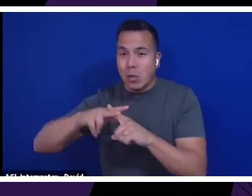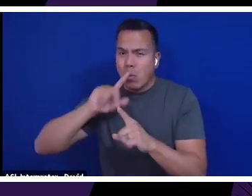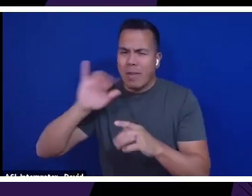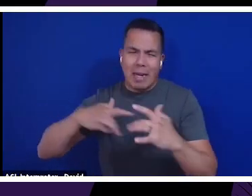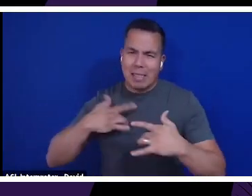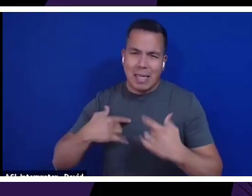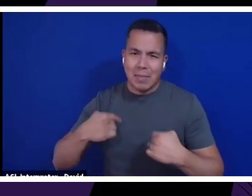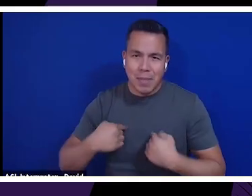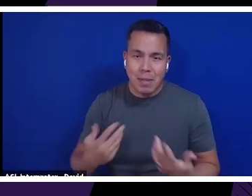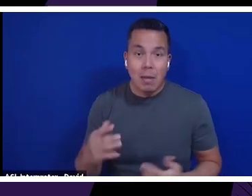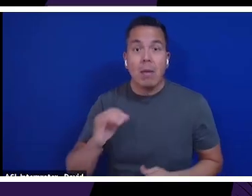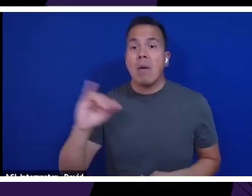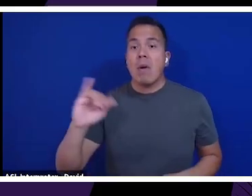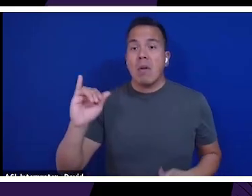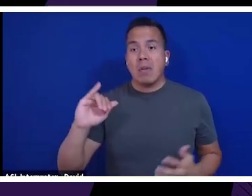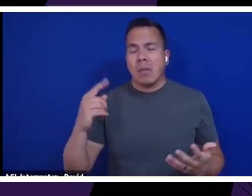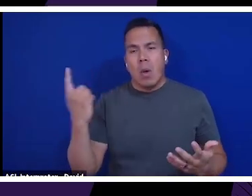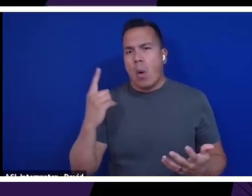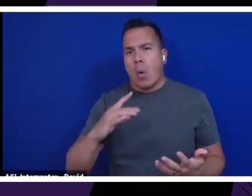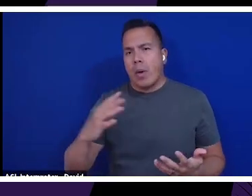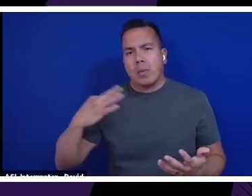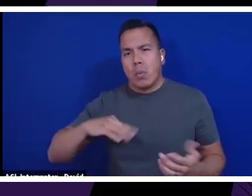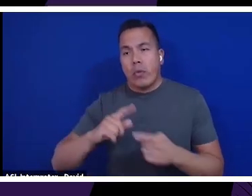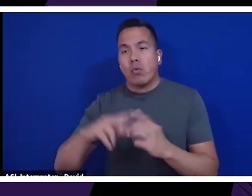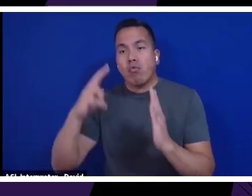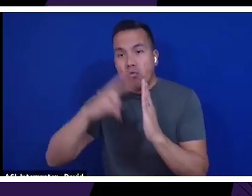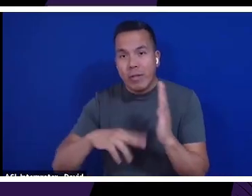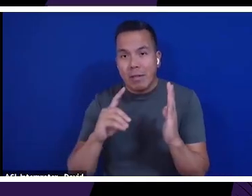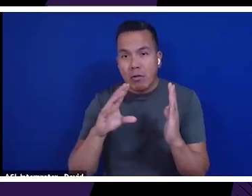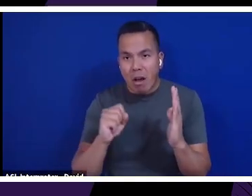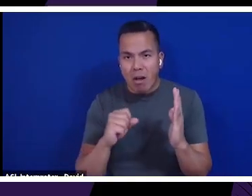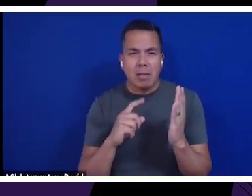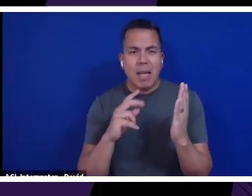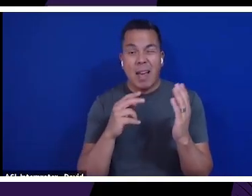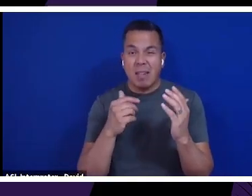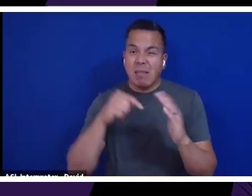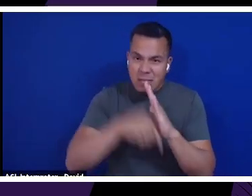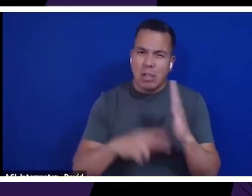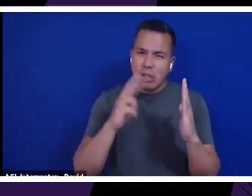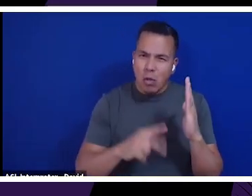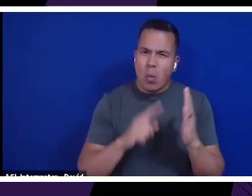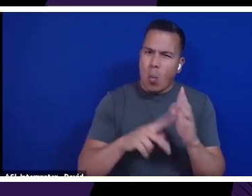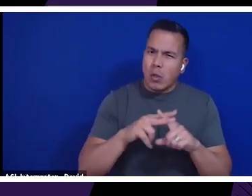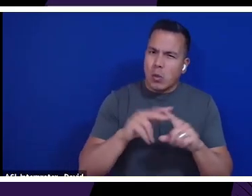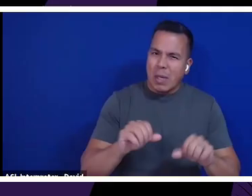it also always pays off to read the docs and look what a tool can do.